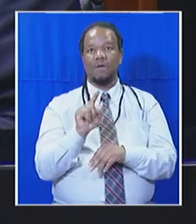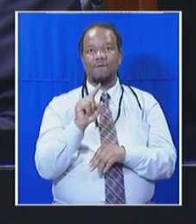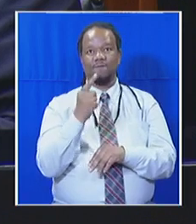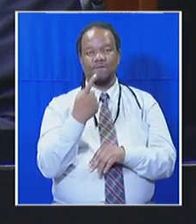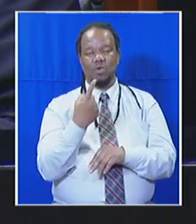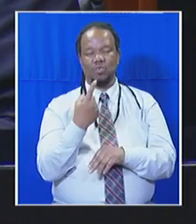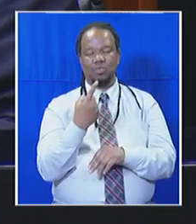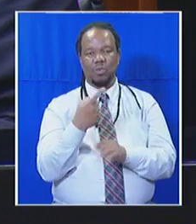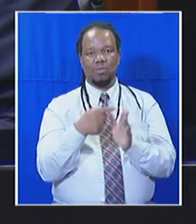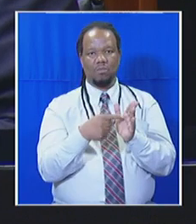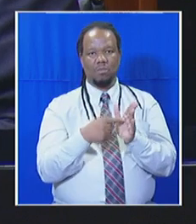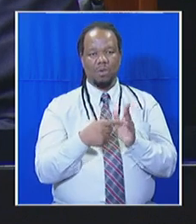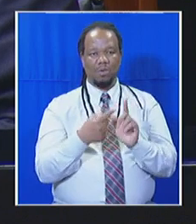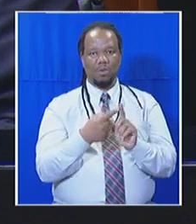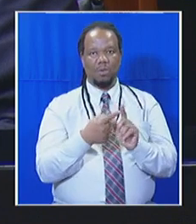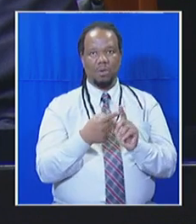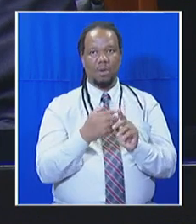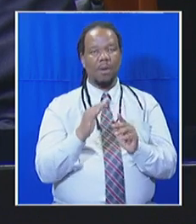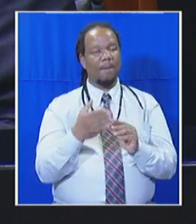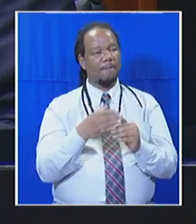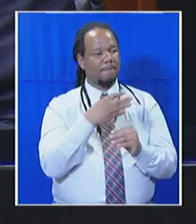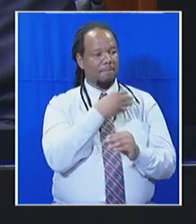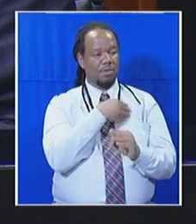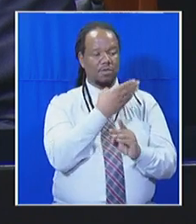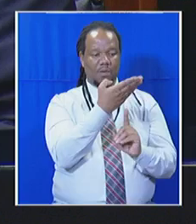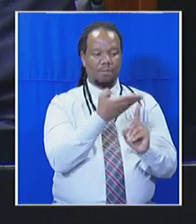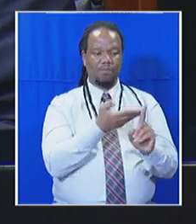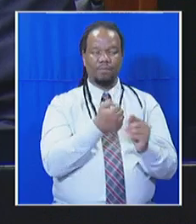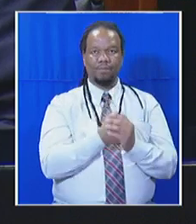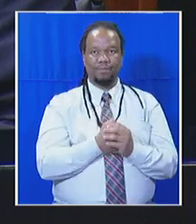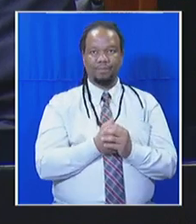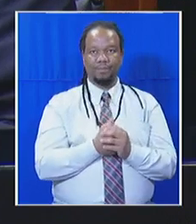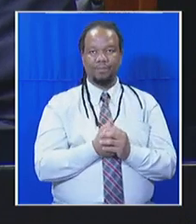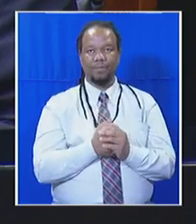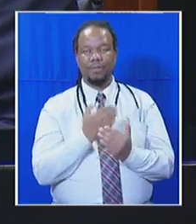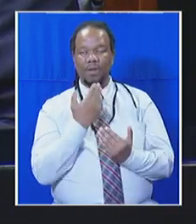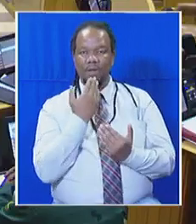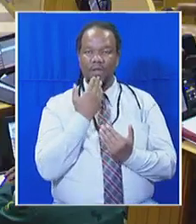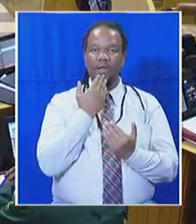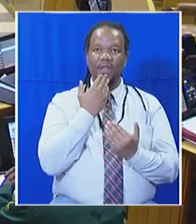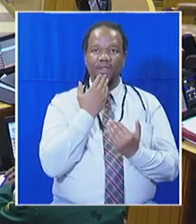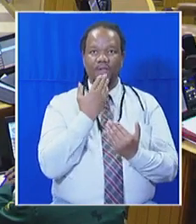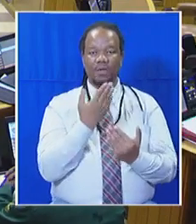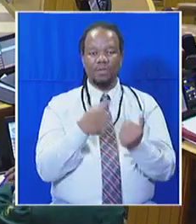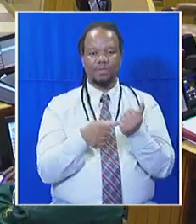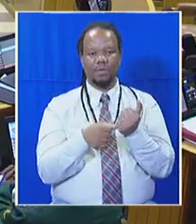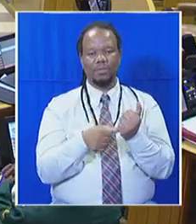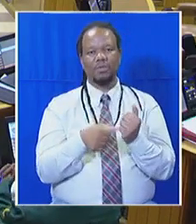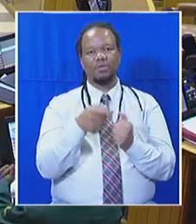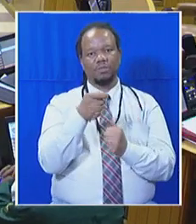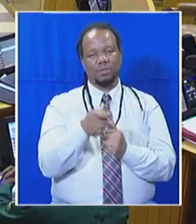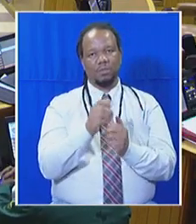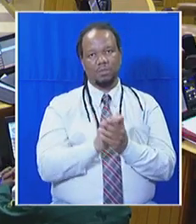The Honorable Minister. Thank you very much, Deputy Speaker, and thanks